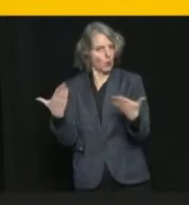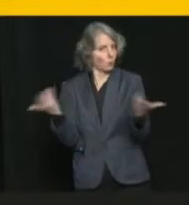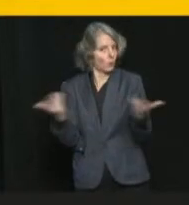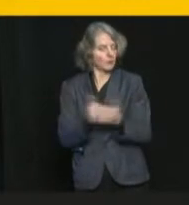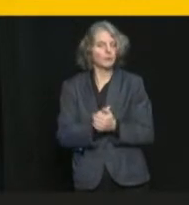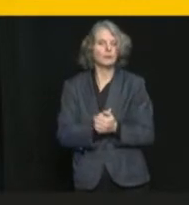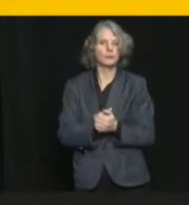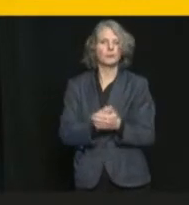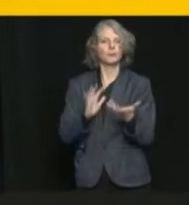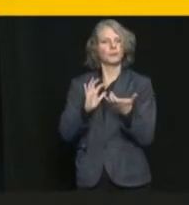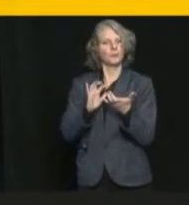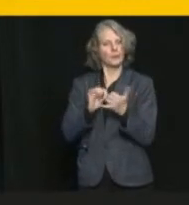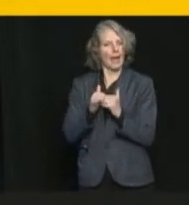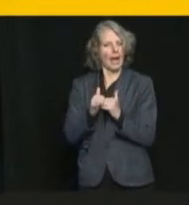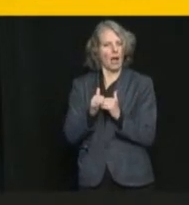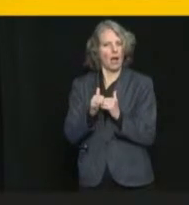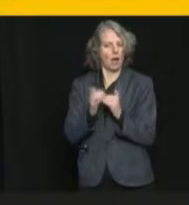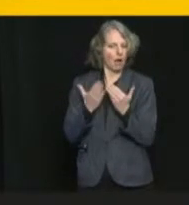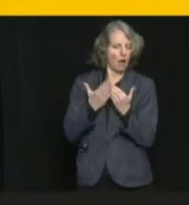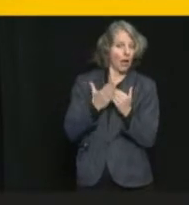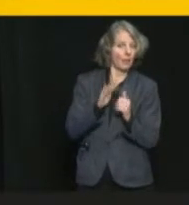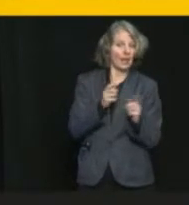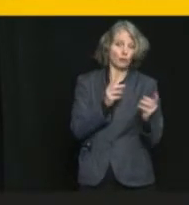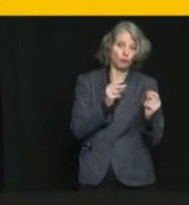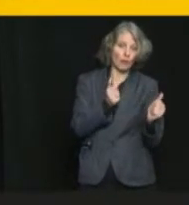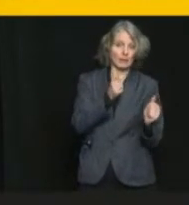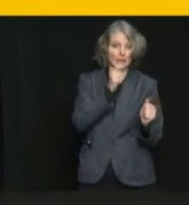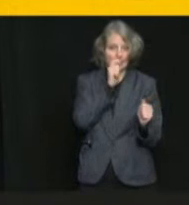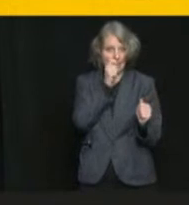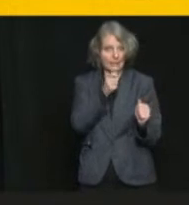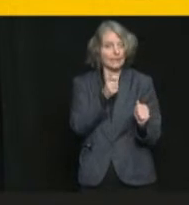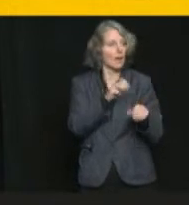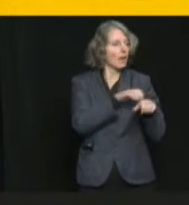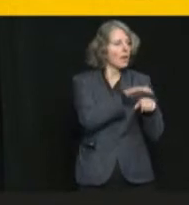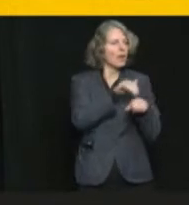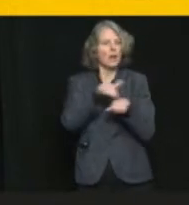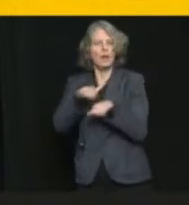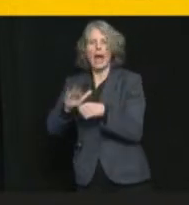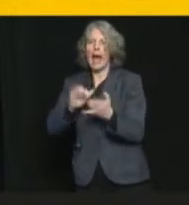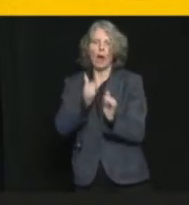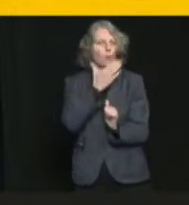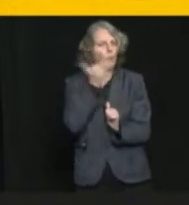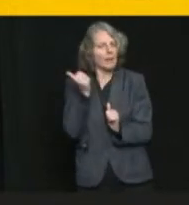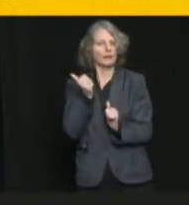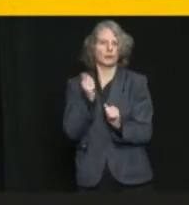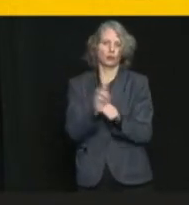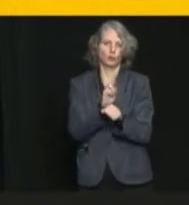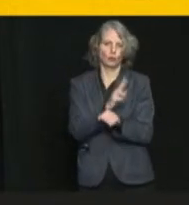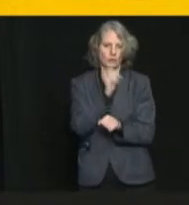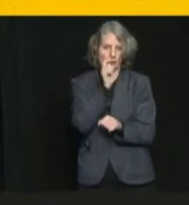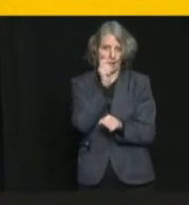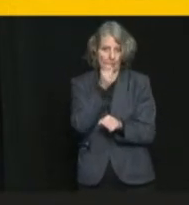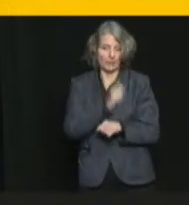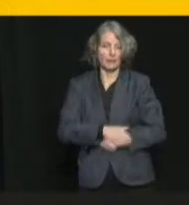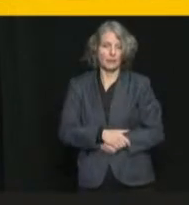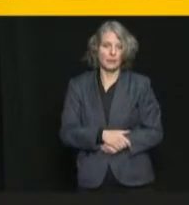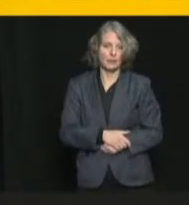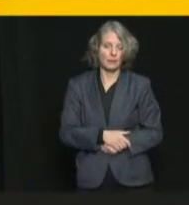on how to best use these rapid test kits in an optimal manner.